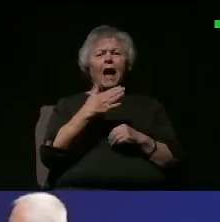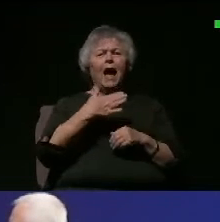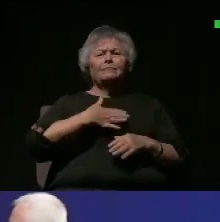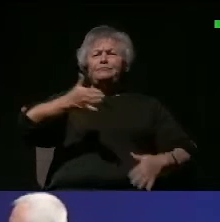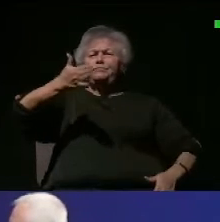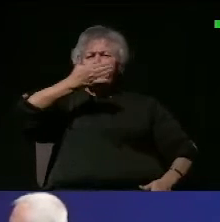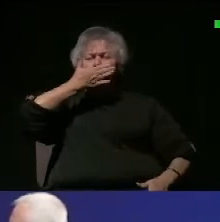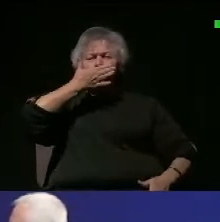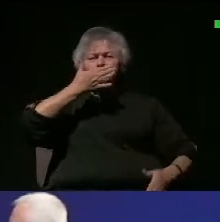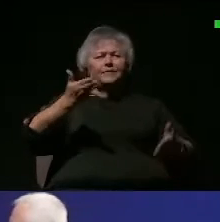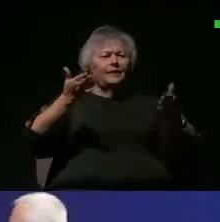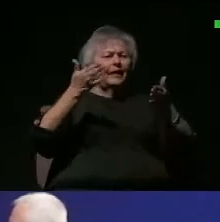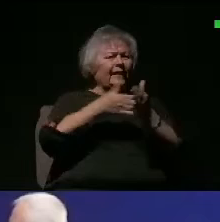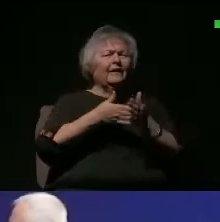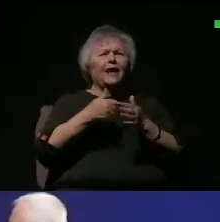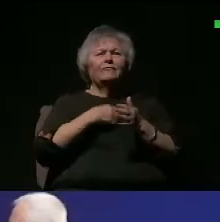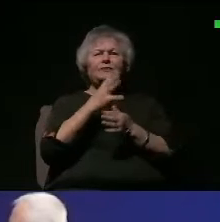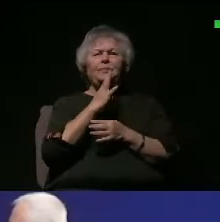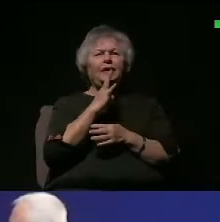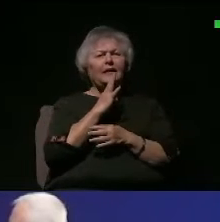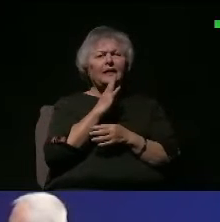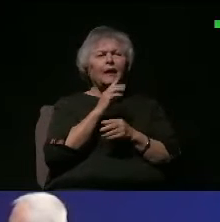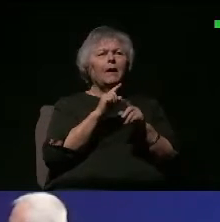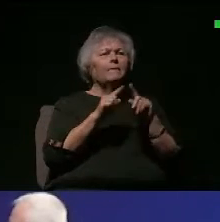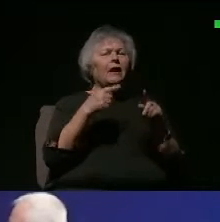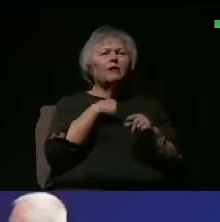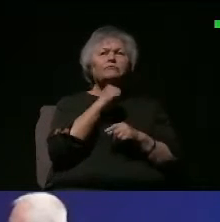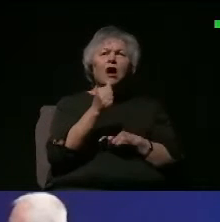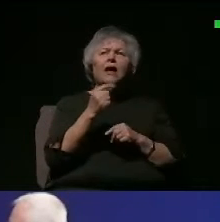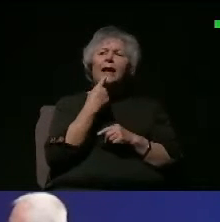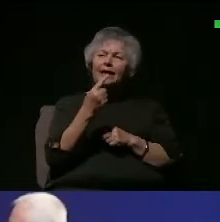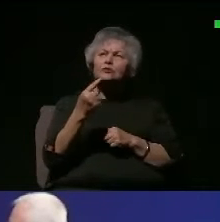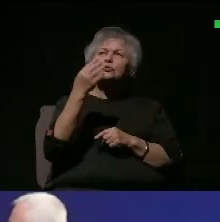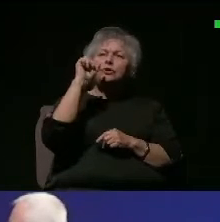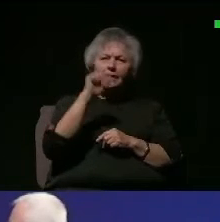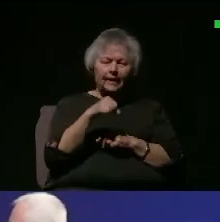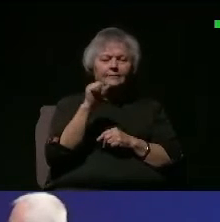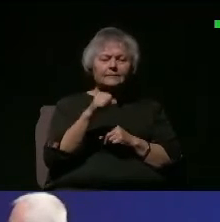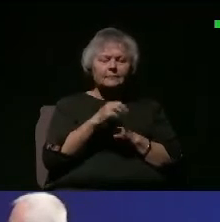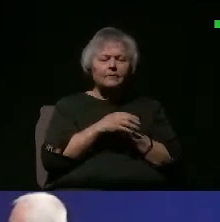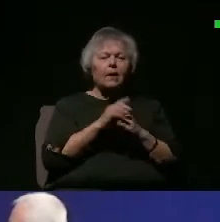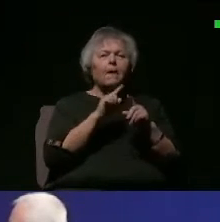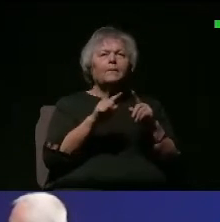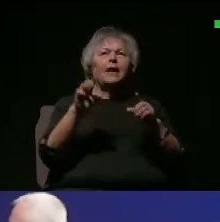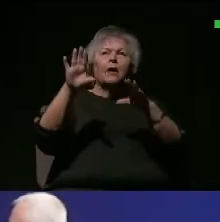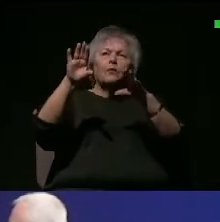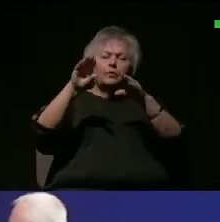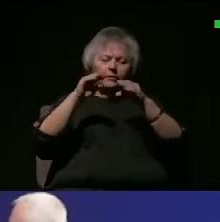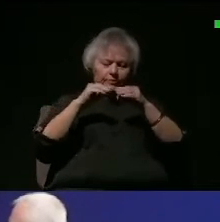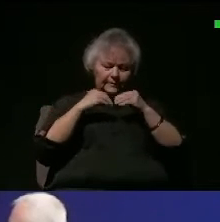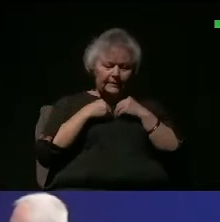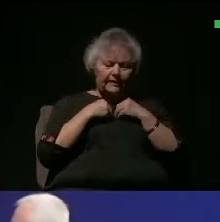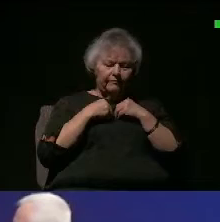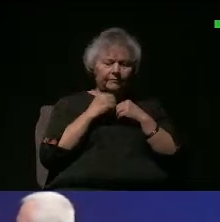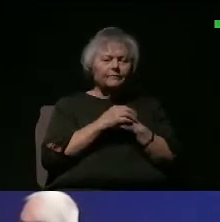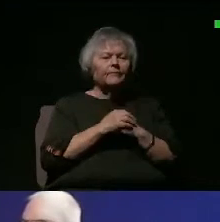mouth. Once again I've spoken, but I will not answer yes twice, but I will proceed no further. When Job was